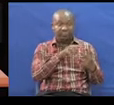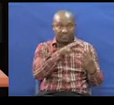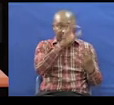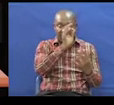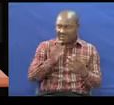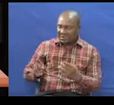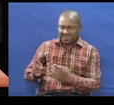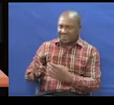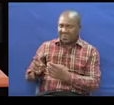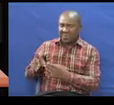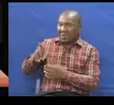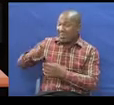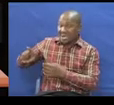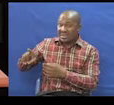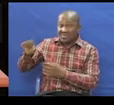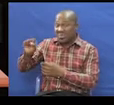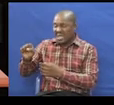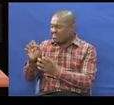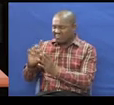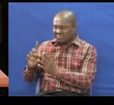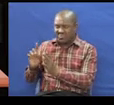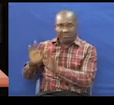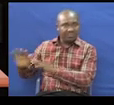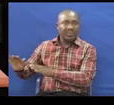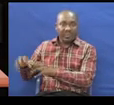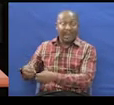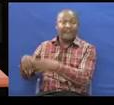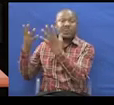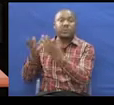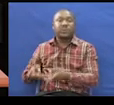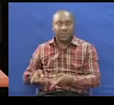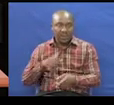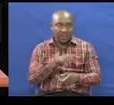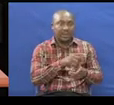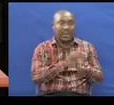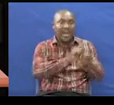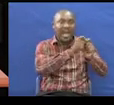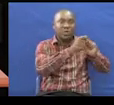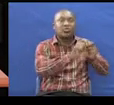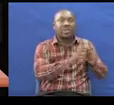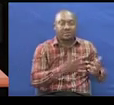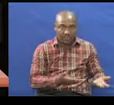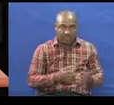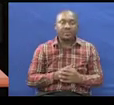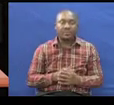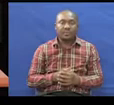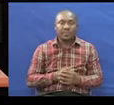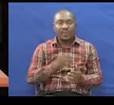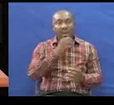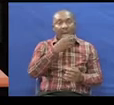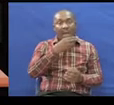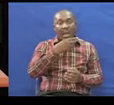zinc granules, which is zinc metal, and the dilute hydrochloric acid.